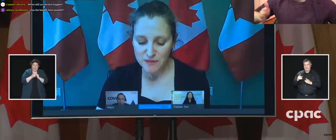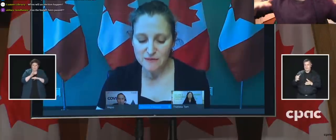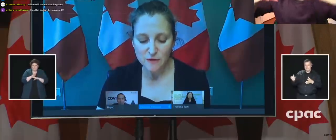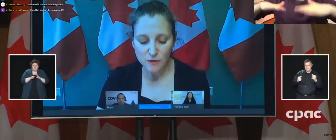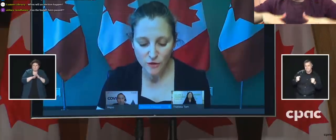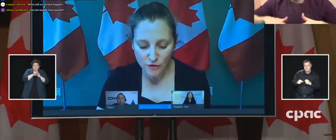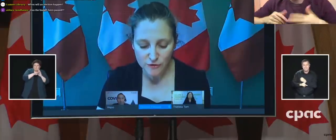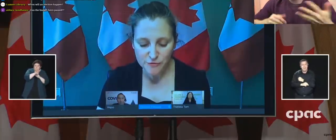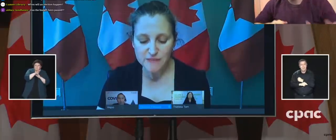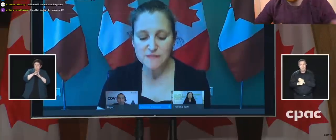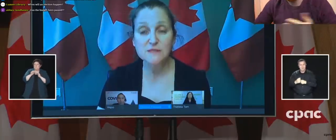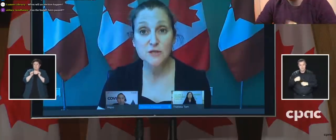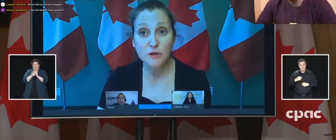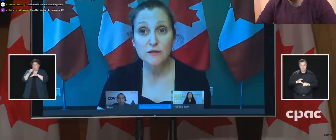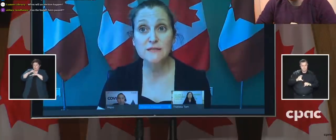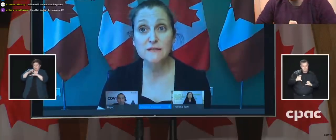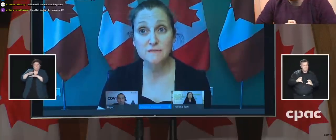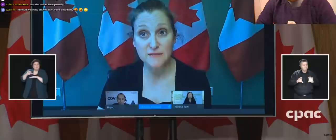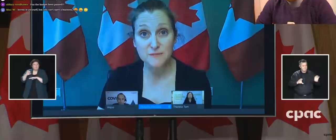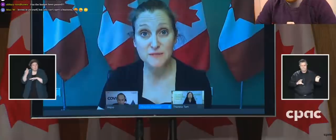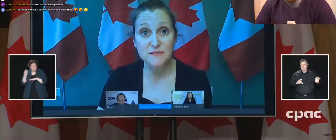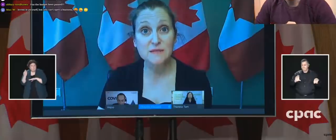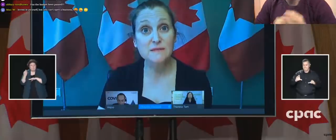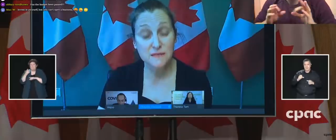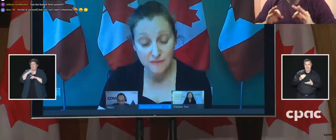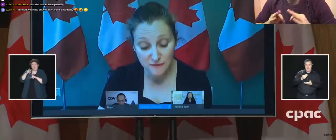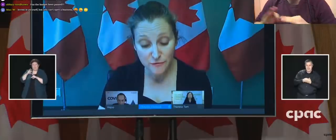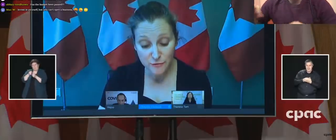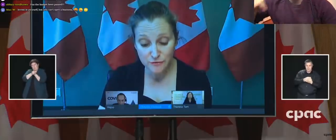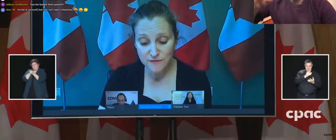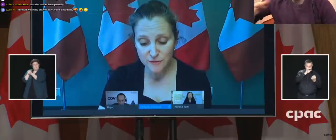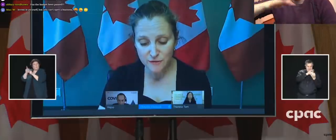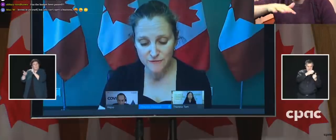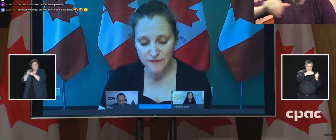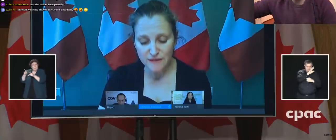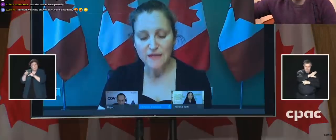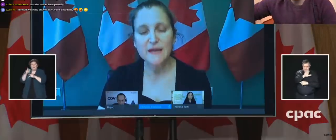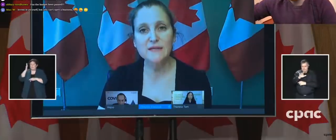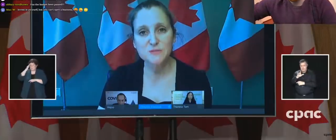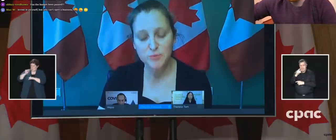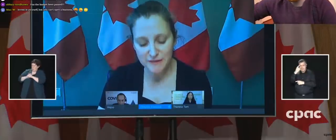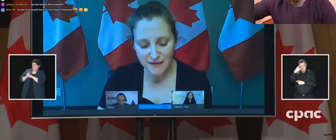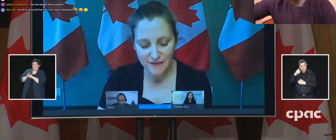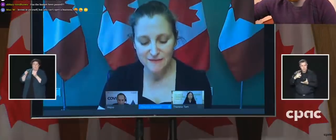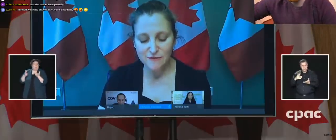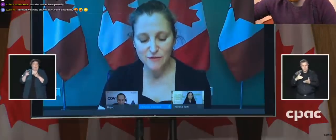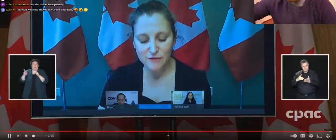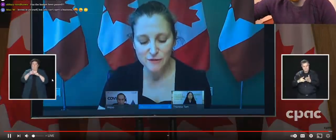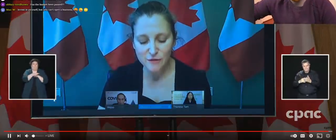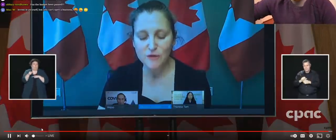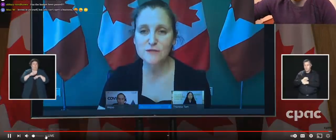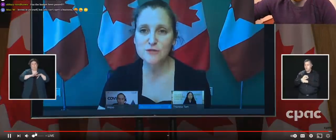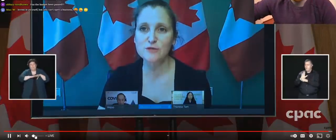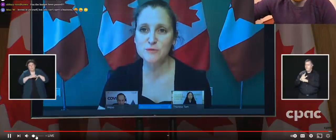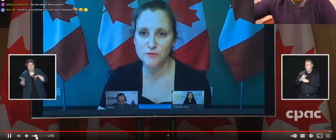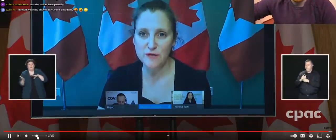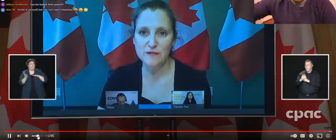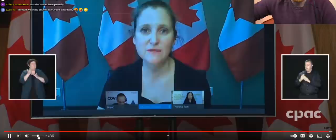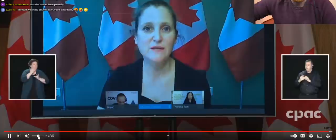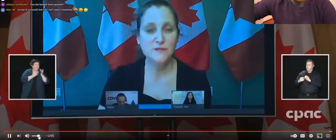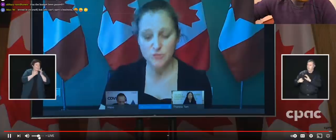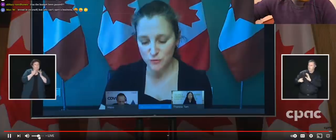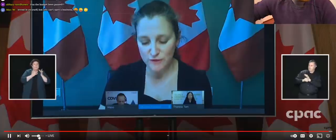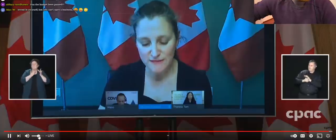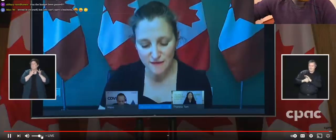also a potential lowering of the amount people will receive each month. But we're going to get into that when we look into the bill a little bit more that was just introduced.